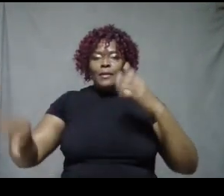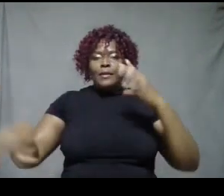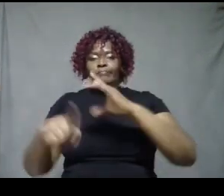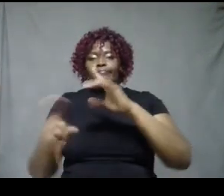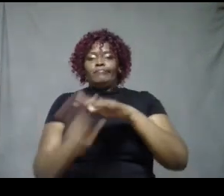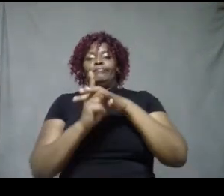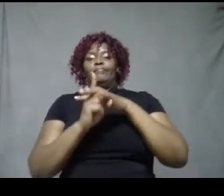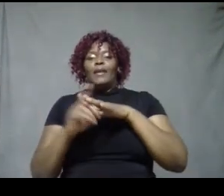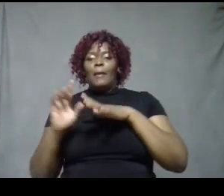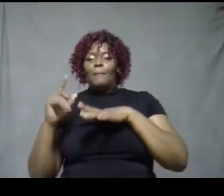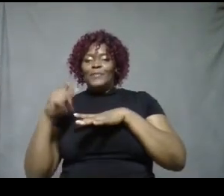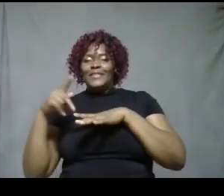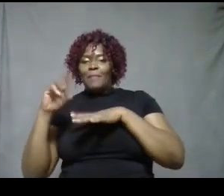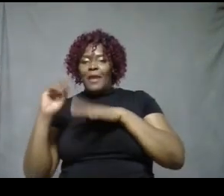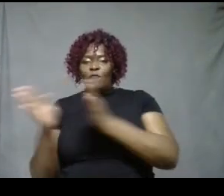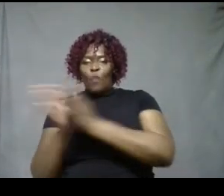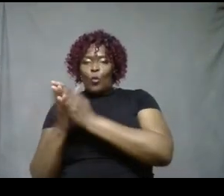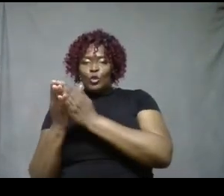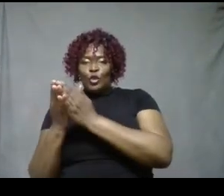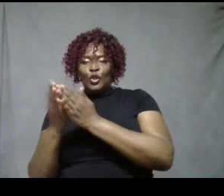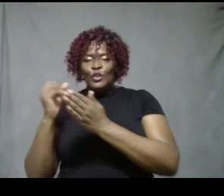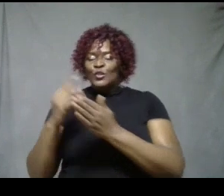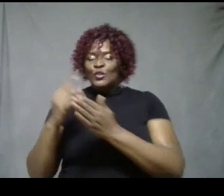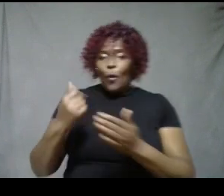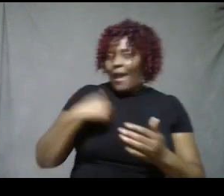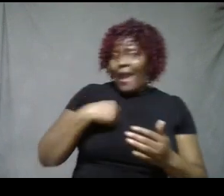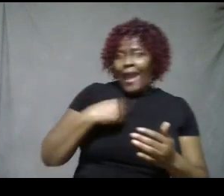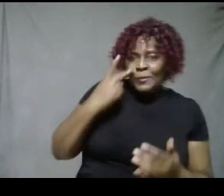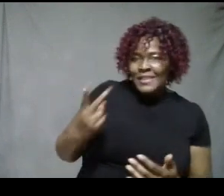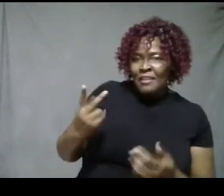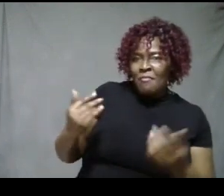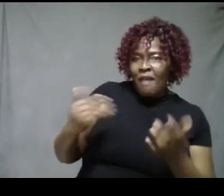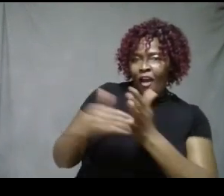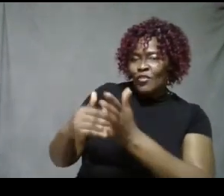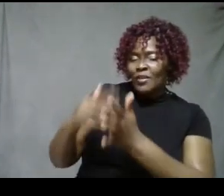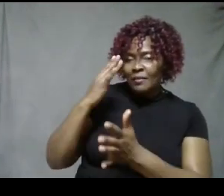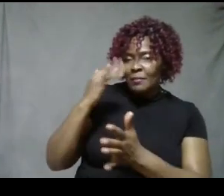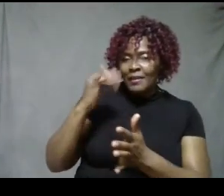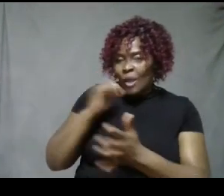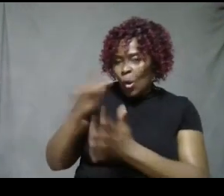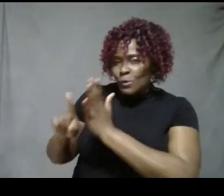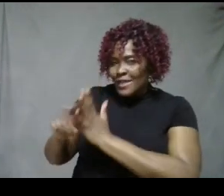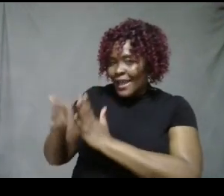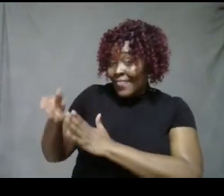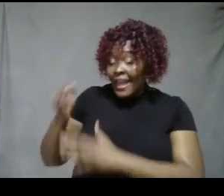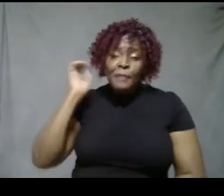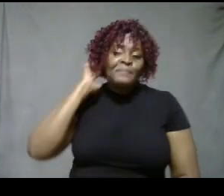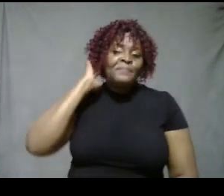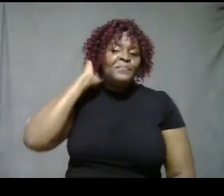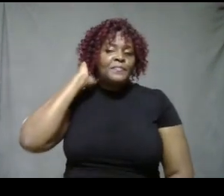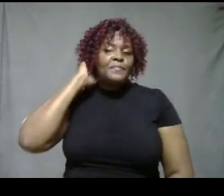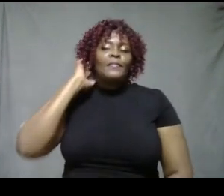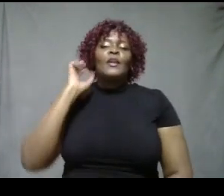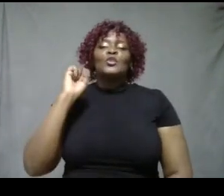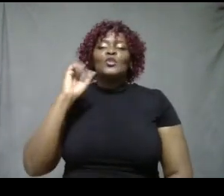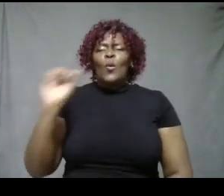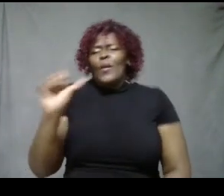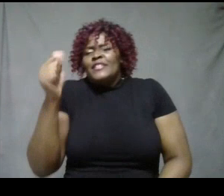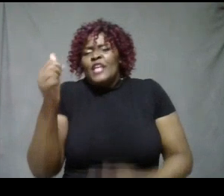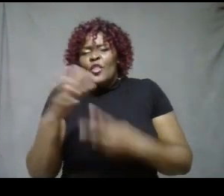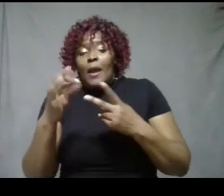to spam, and you would think they wouldn't even because I even look at them. But what is our other option? Is there something where